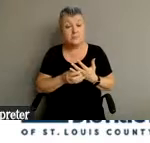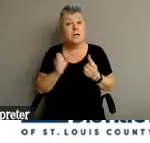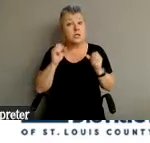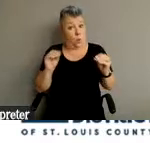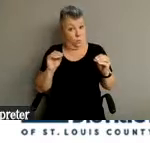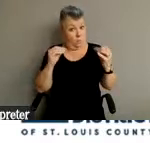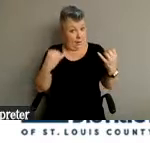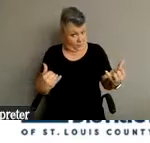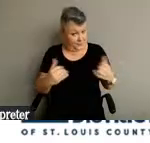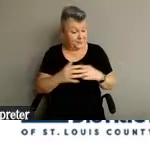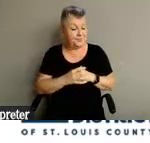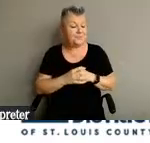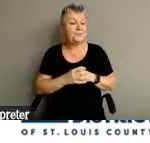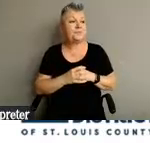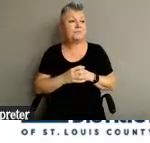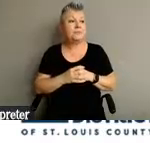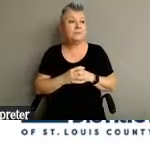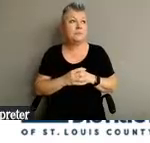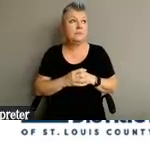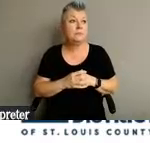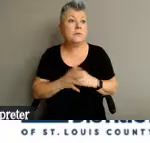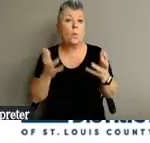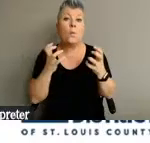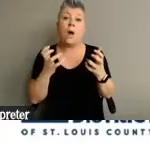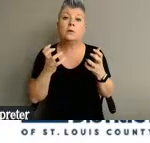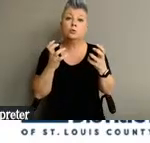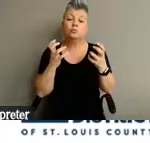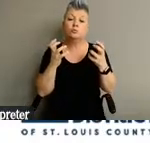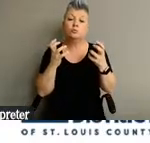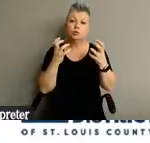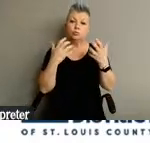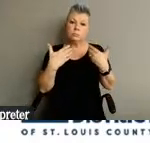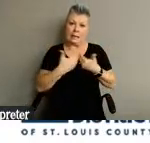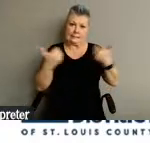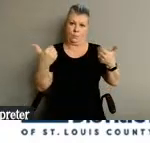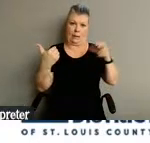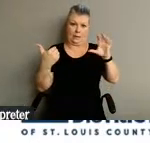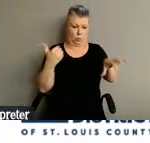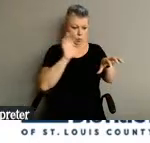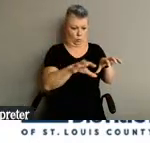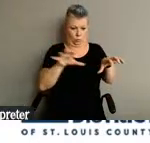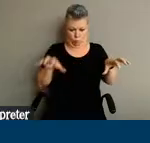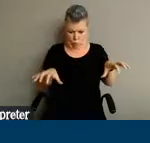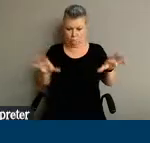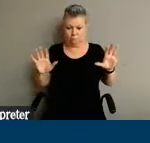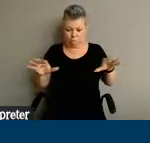So now, we would like you guys to break out into a couple of groups. So next slide.